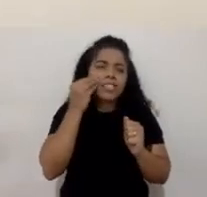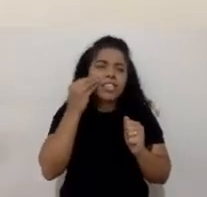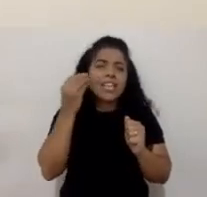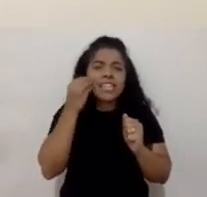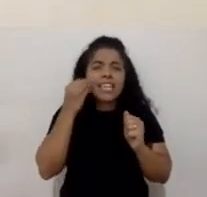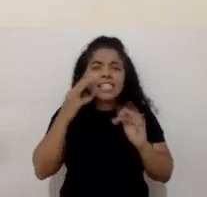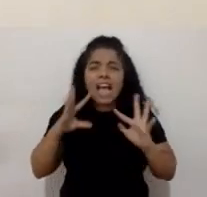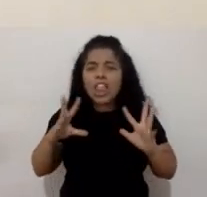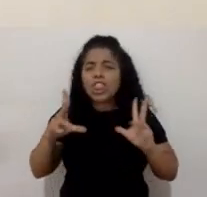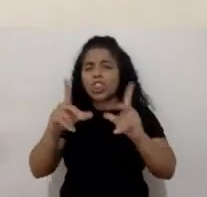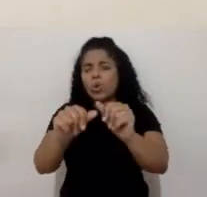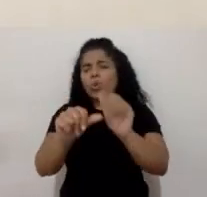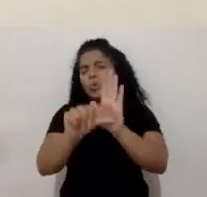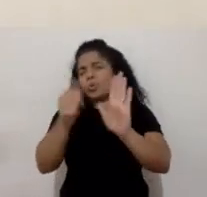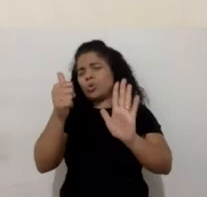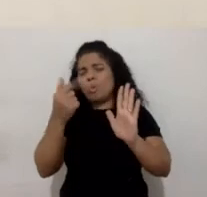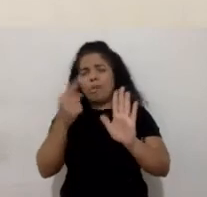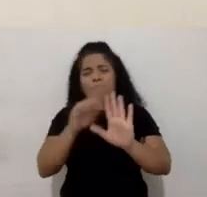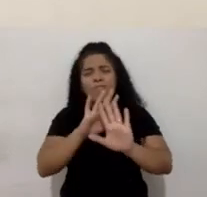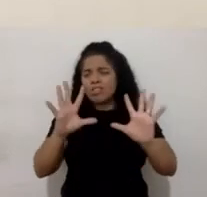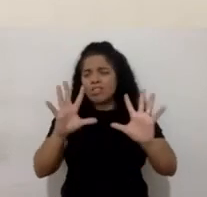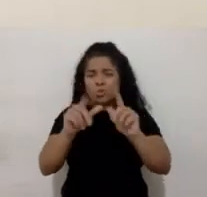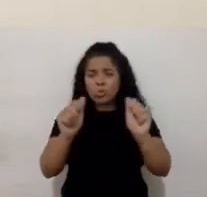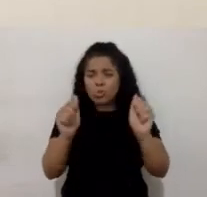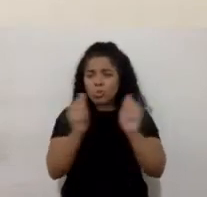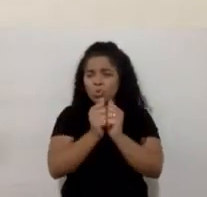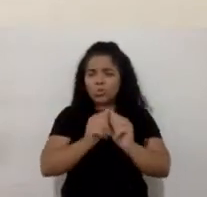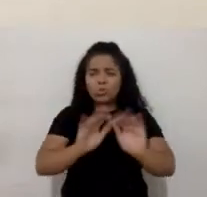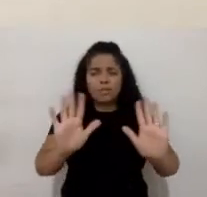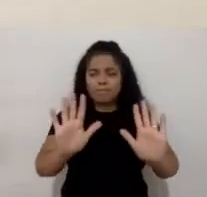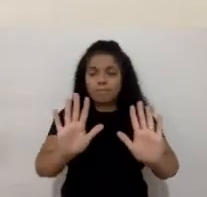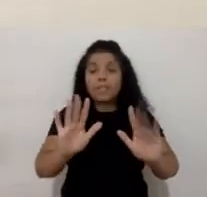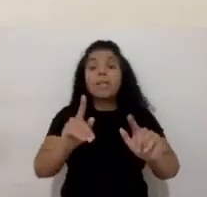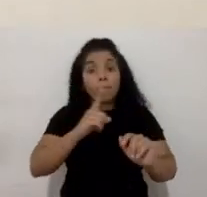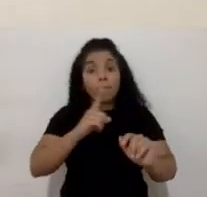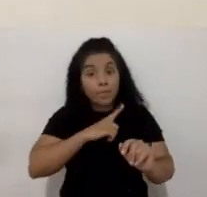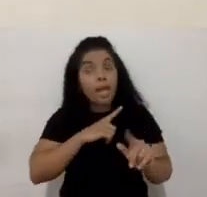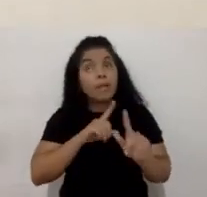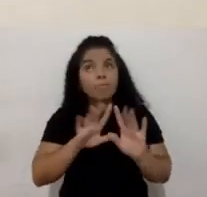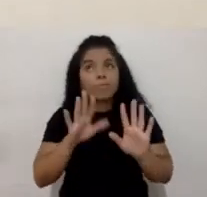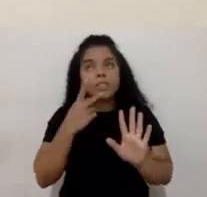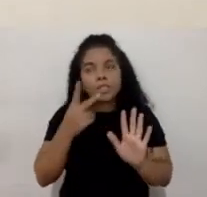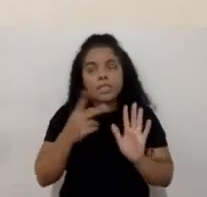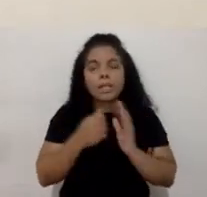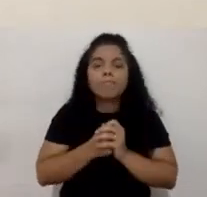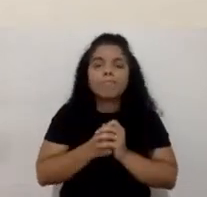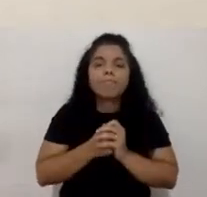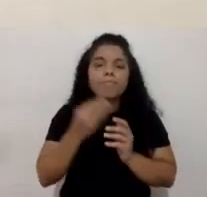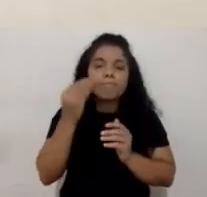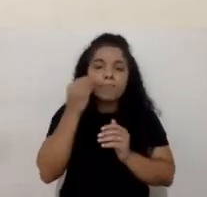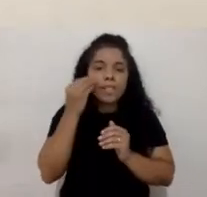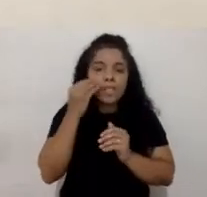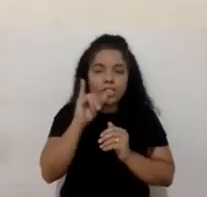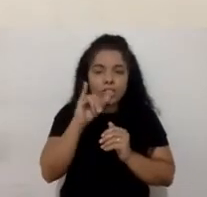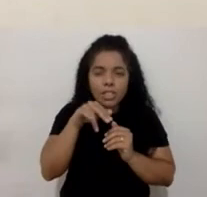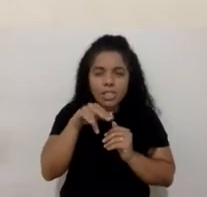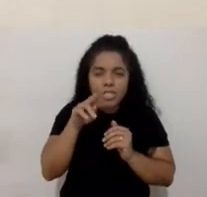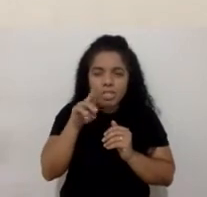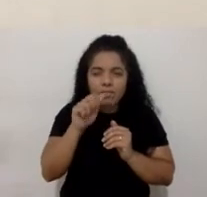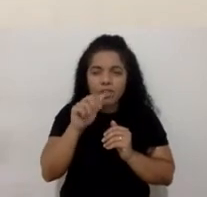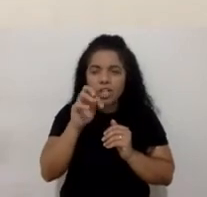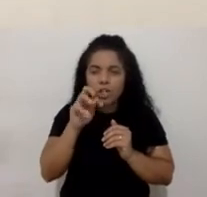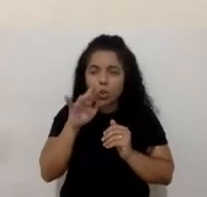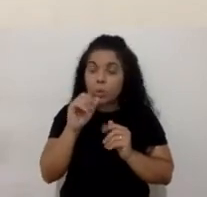lot of kind of infrastructure testing is hard. The tooling is not as mature as it is for application testing. So it's